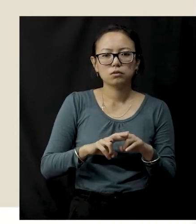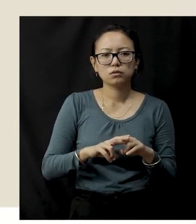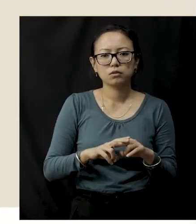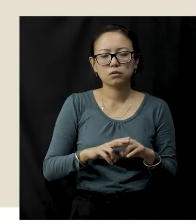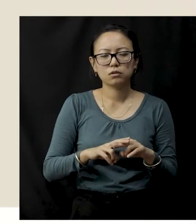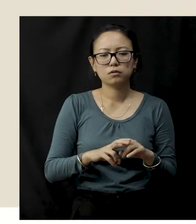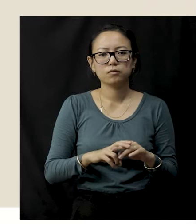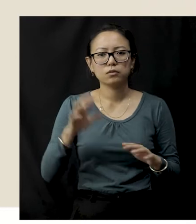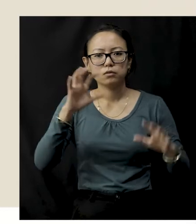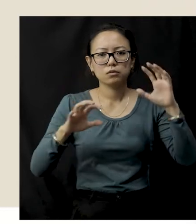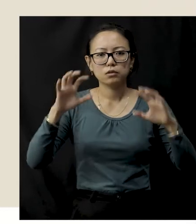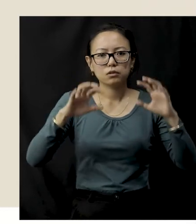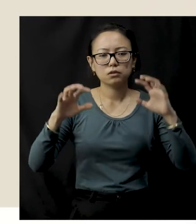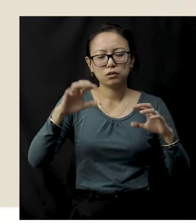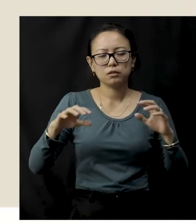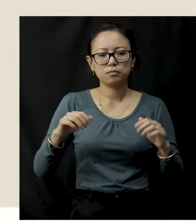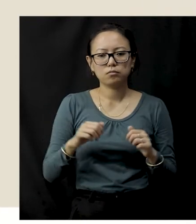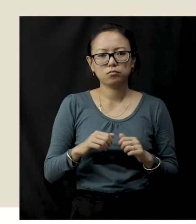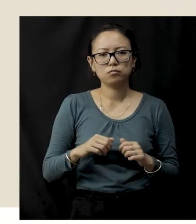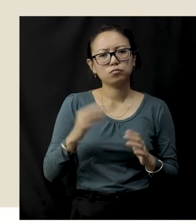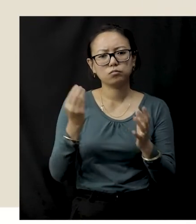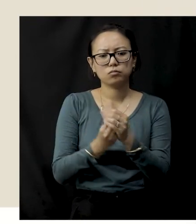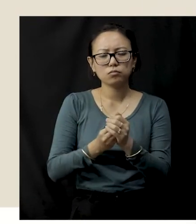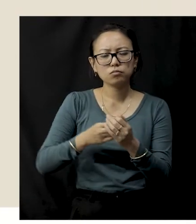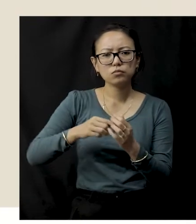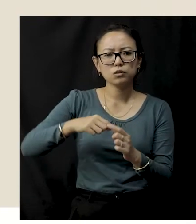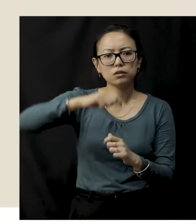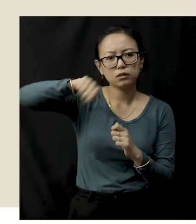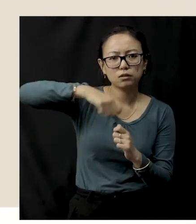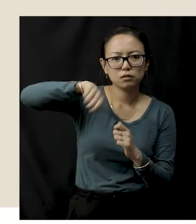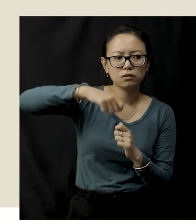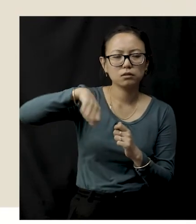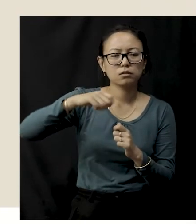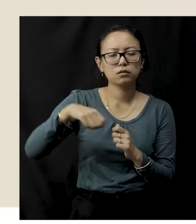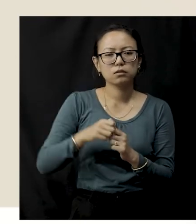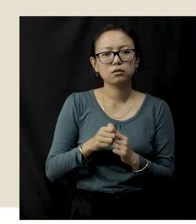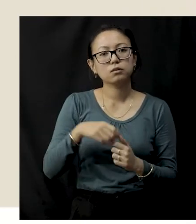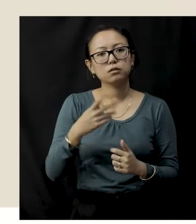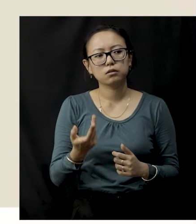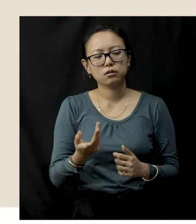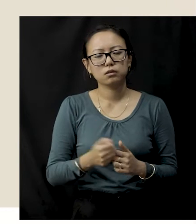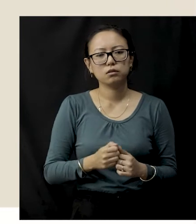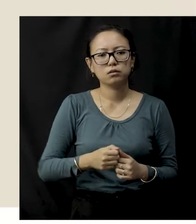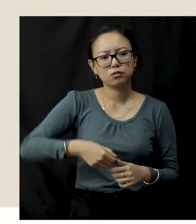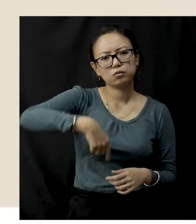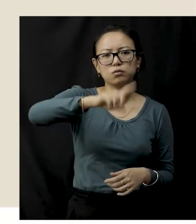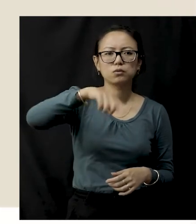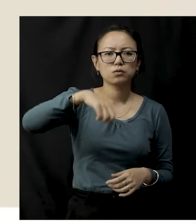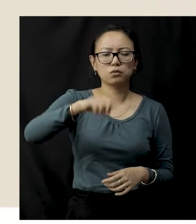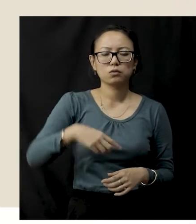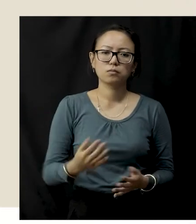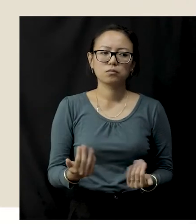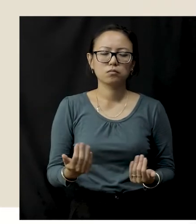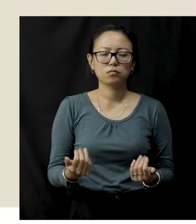on the animals, and when we pull it, it can also pull a human beings, as you can see in the picture here, right? So